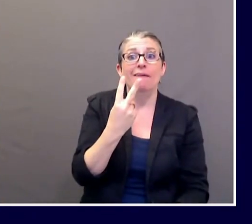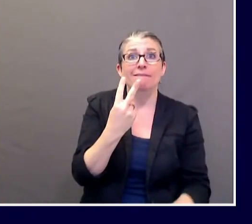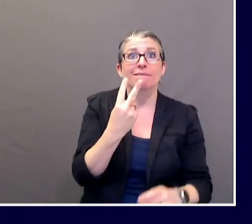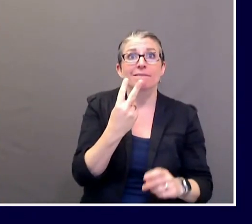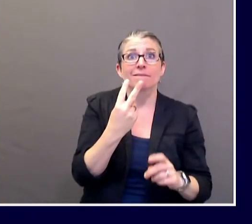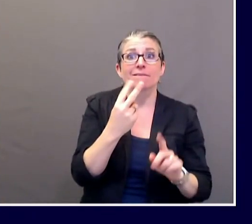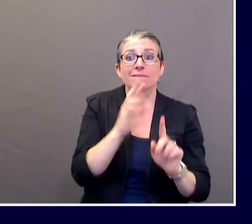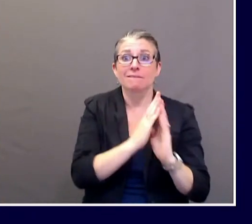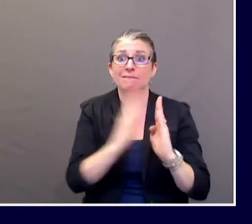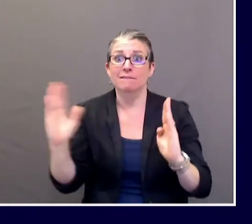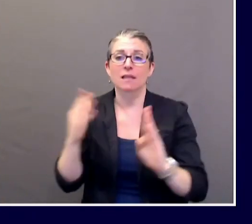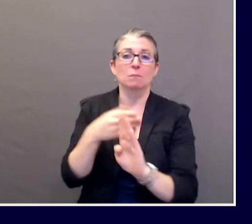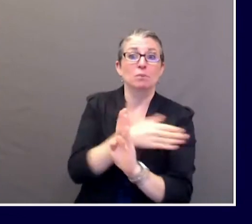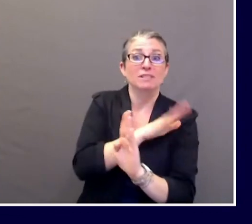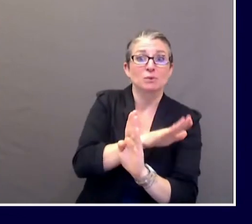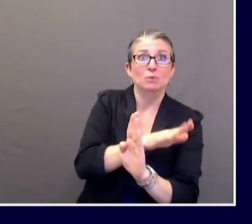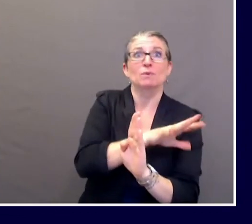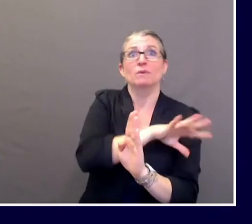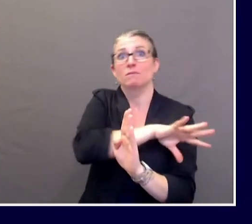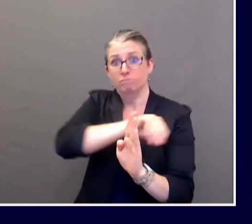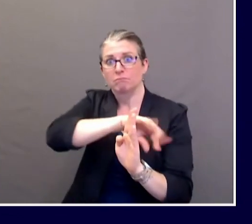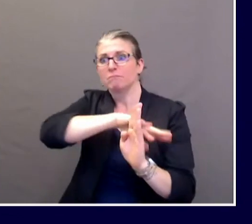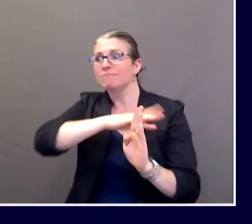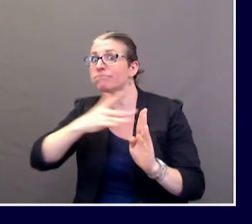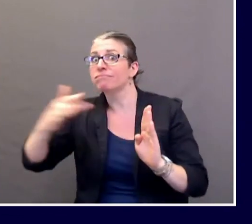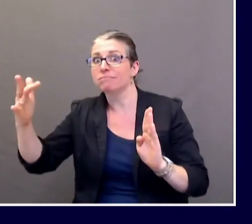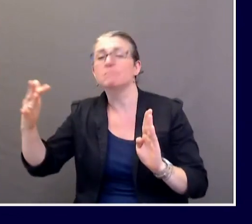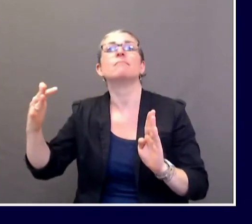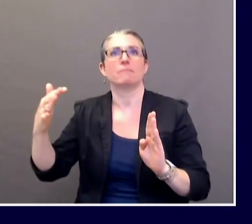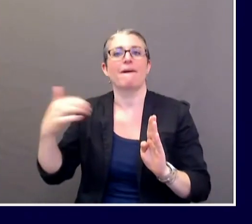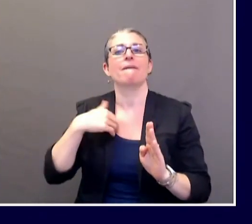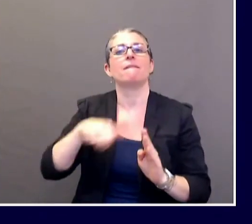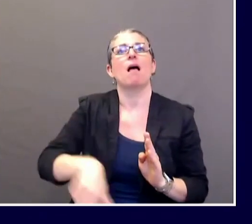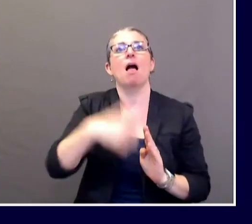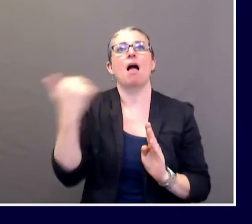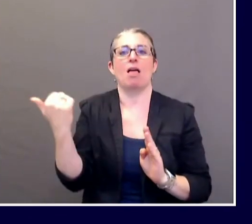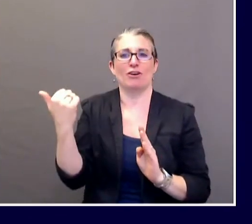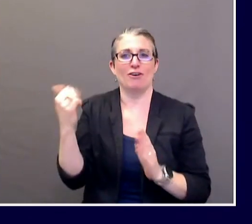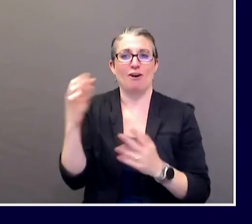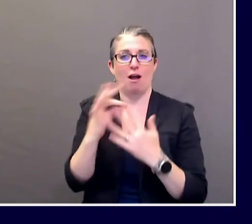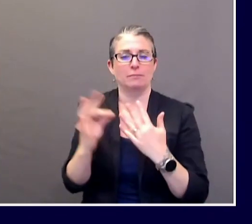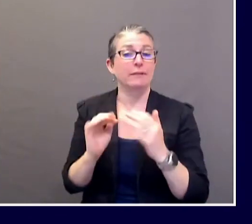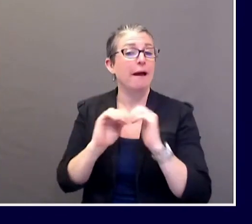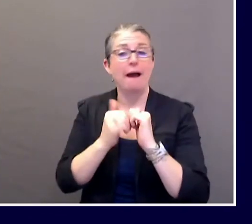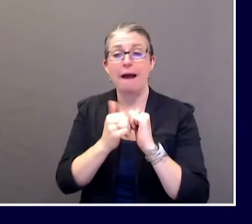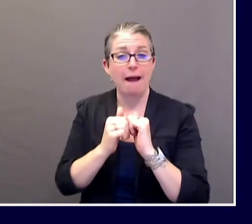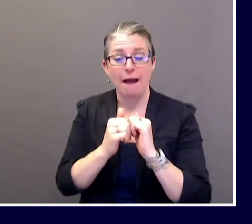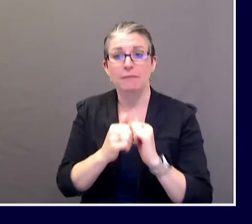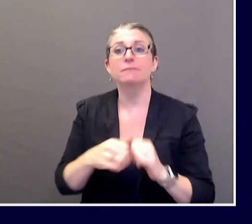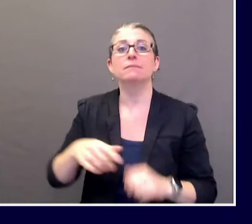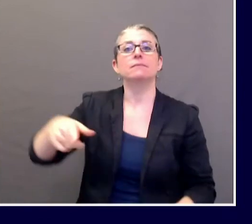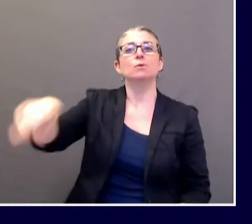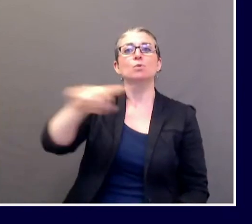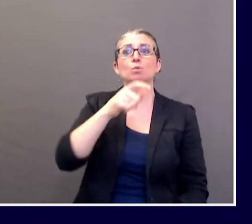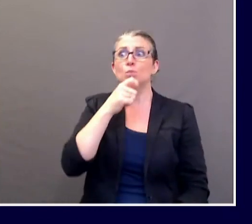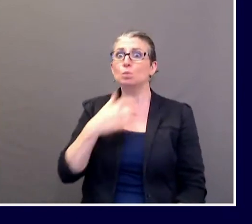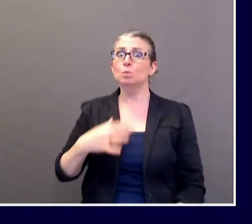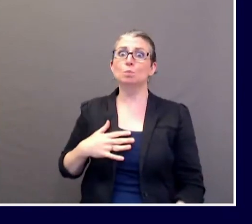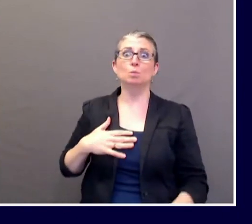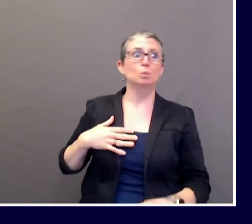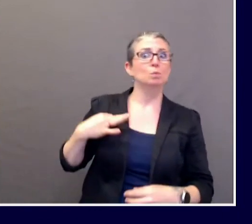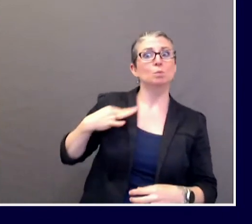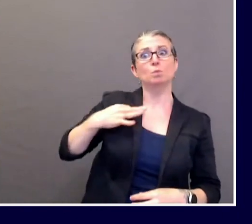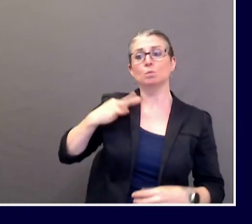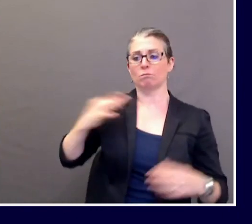COVID-19. Pooled testing involves collecting swabs from small groups of consenting students and staff, such as from